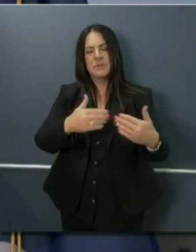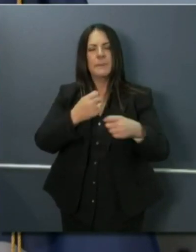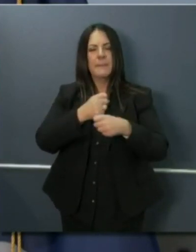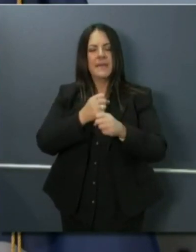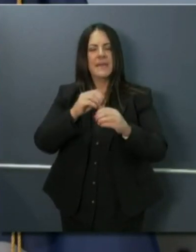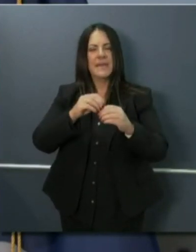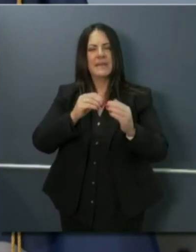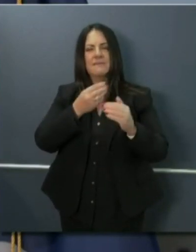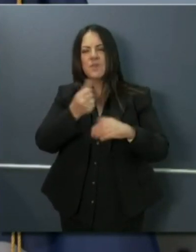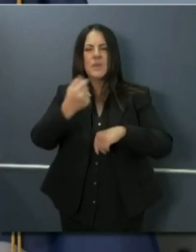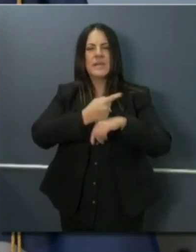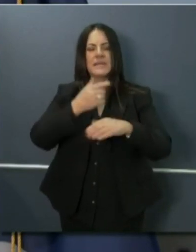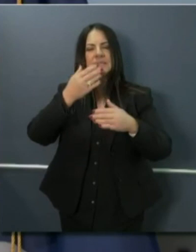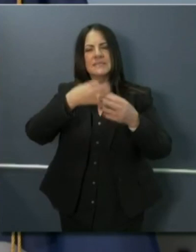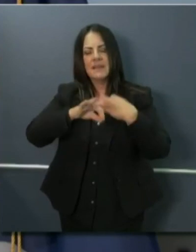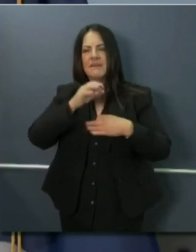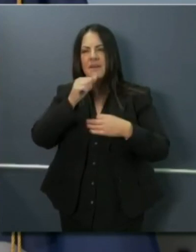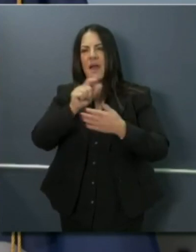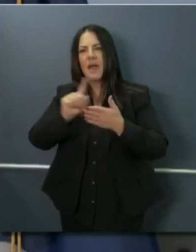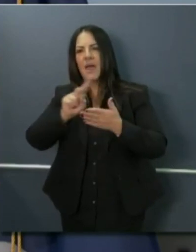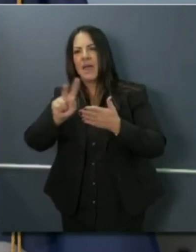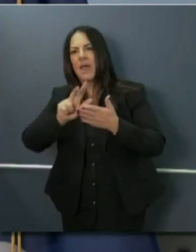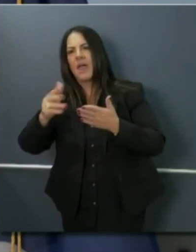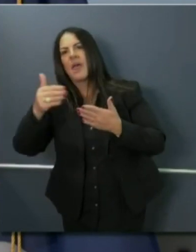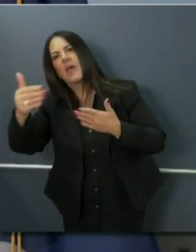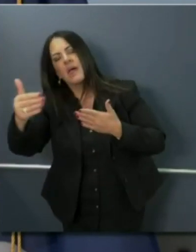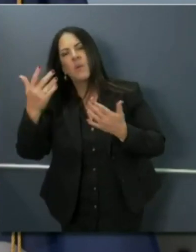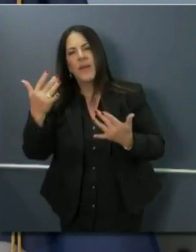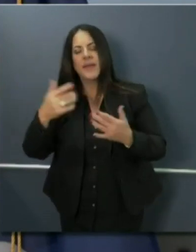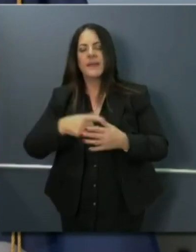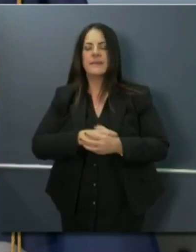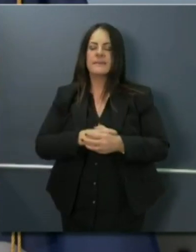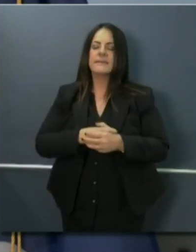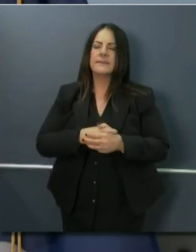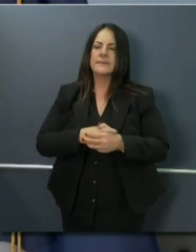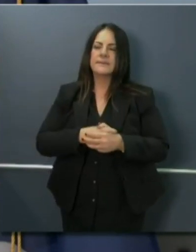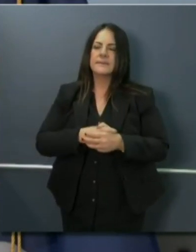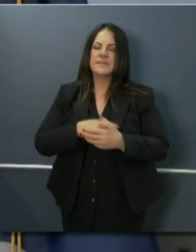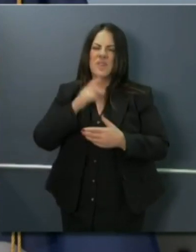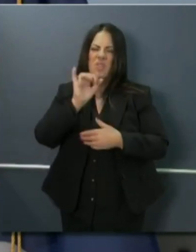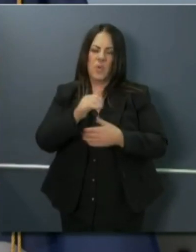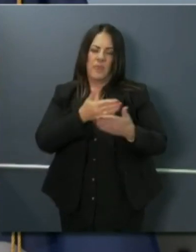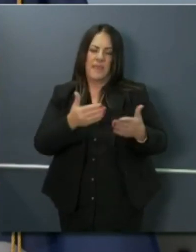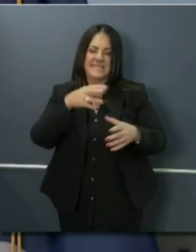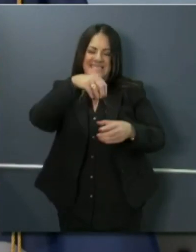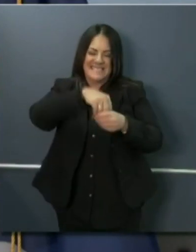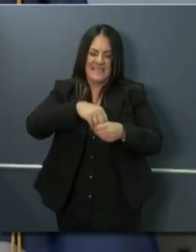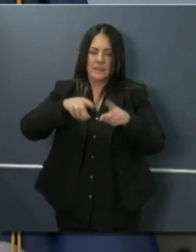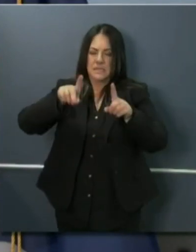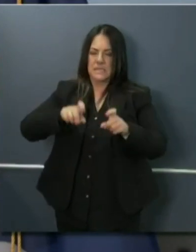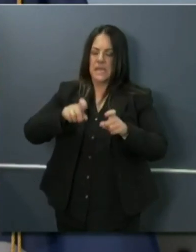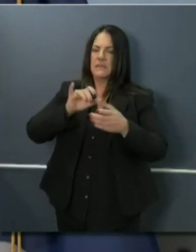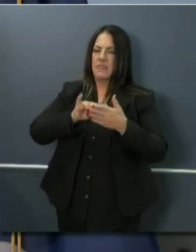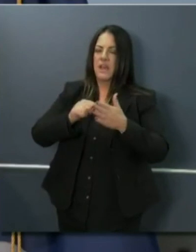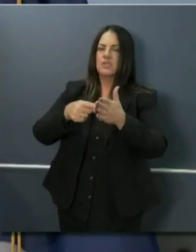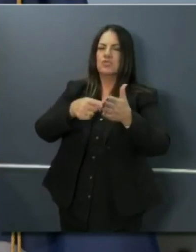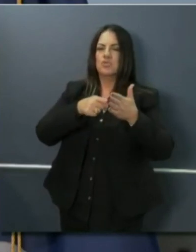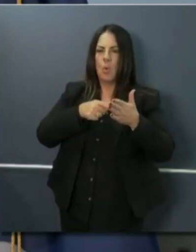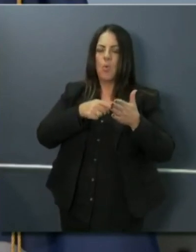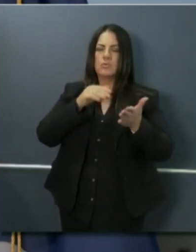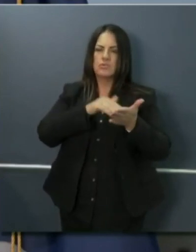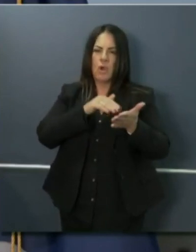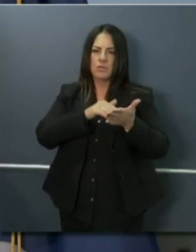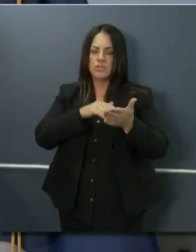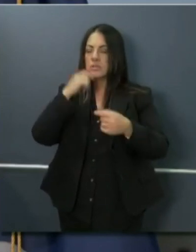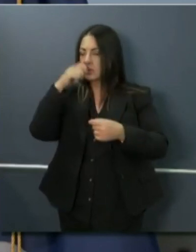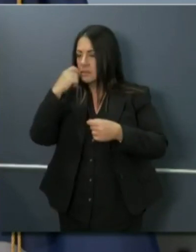see the need for more of those reagents and RNA extraction. That said, the new throughput